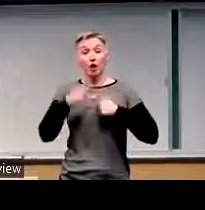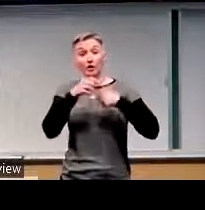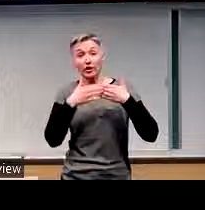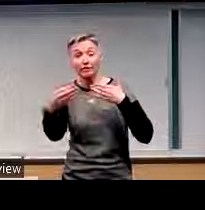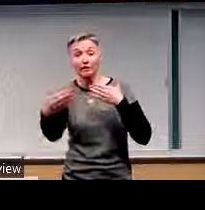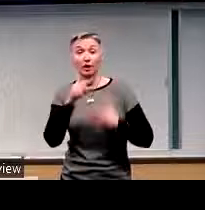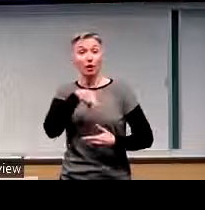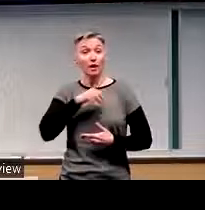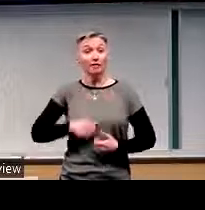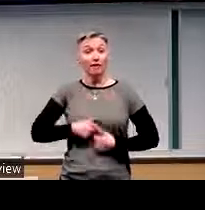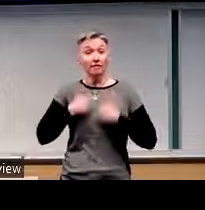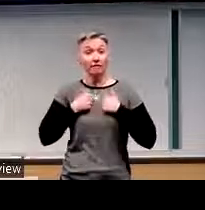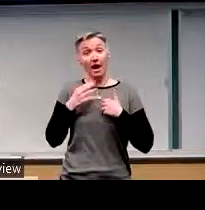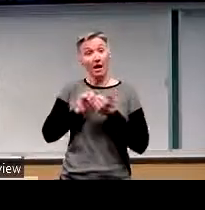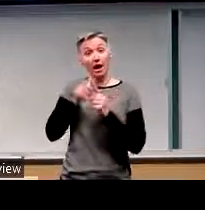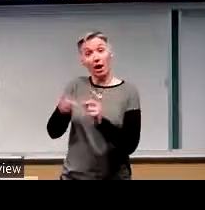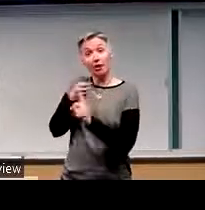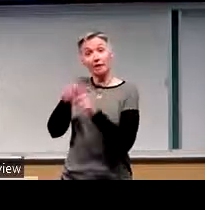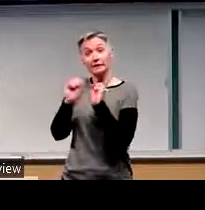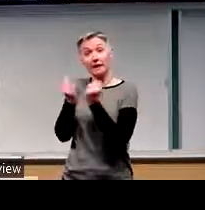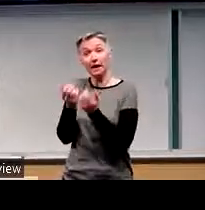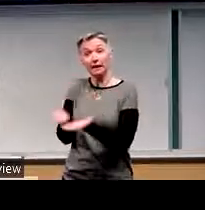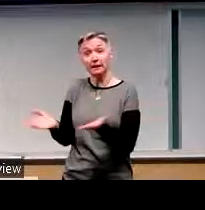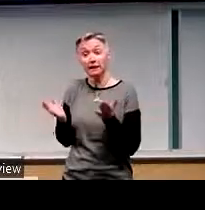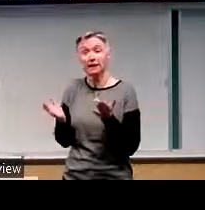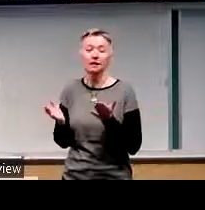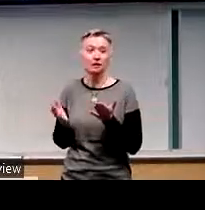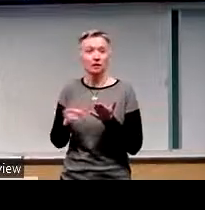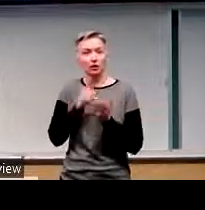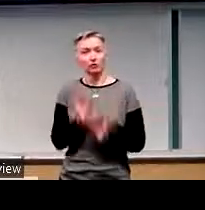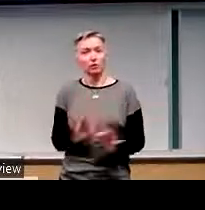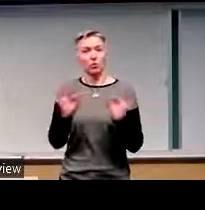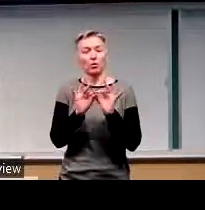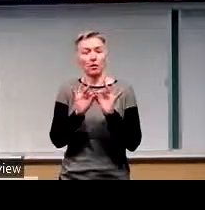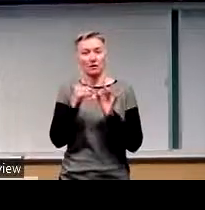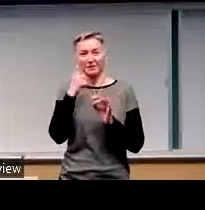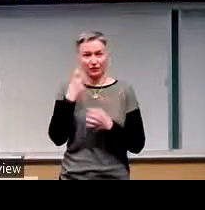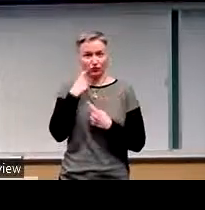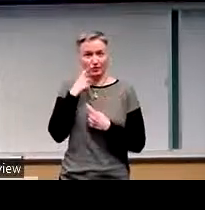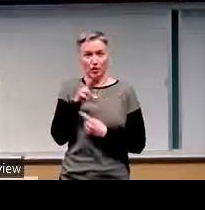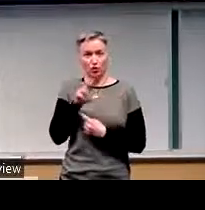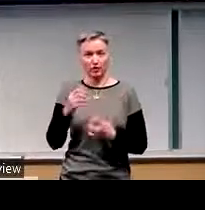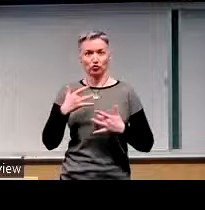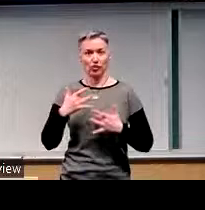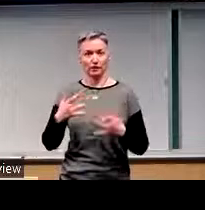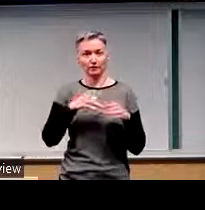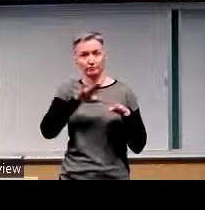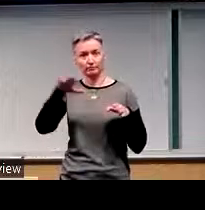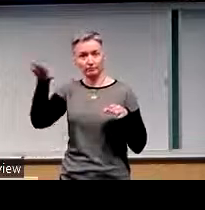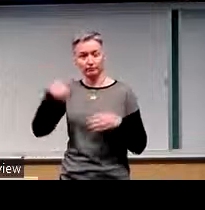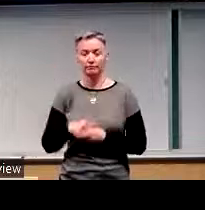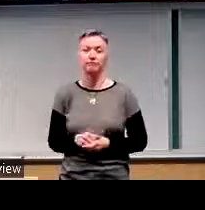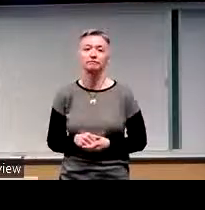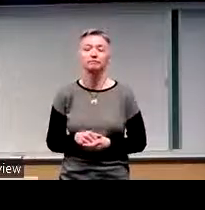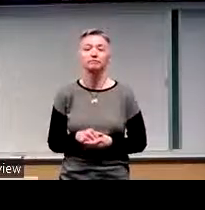on individuals and society is especially important given recent trends in the US. So this graph